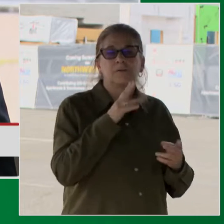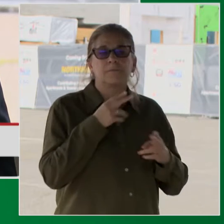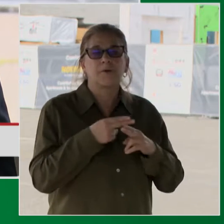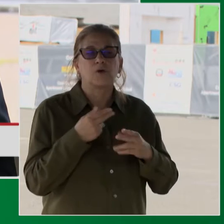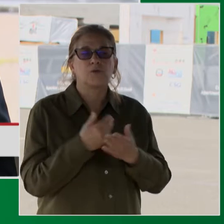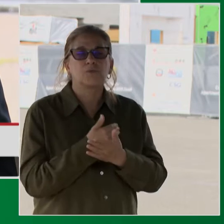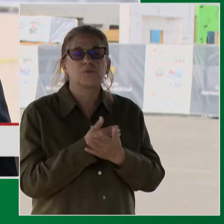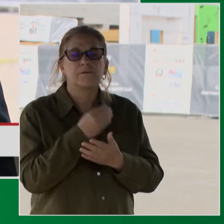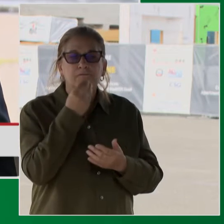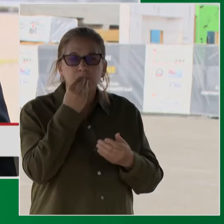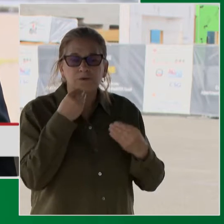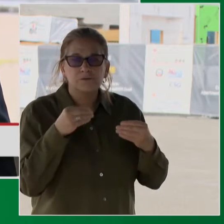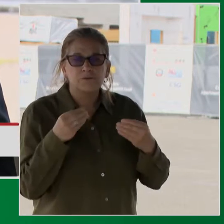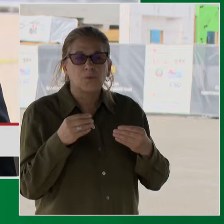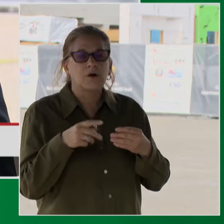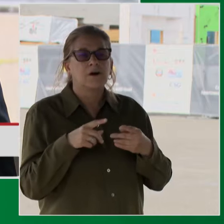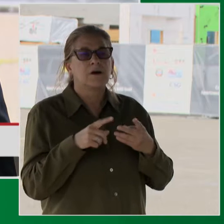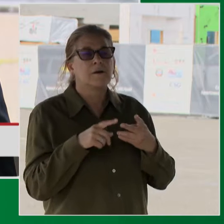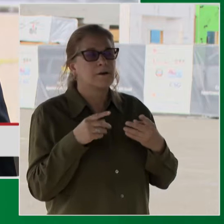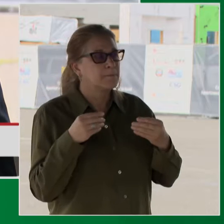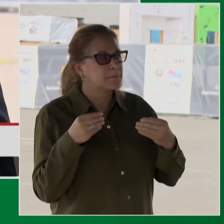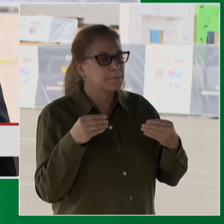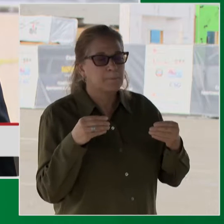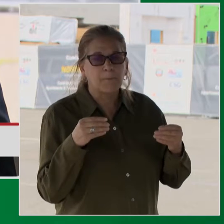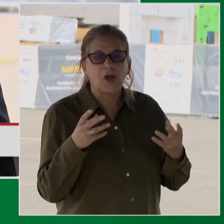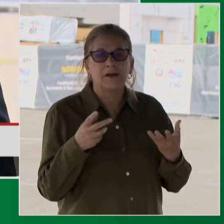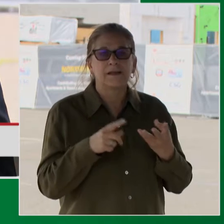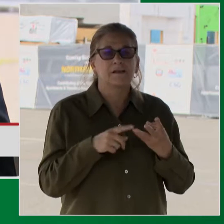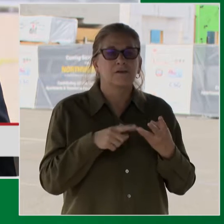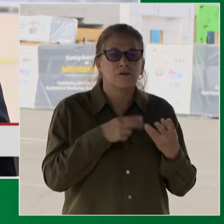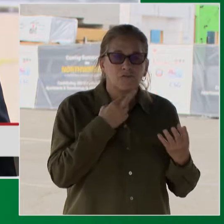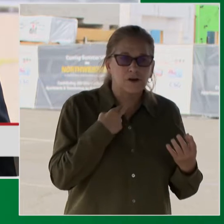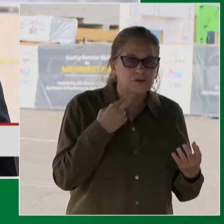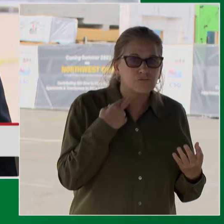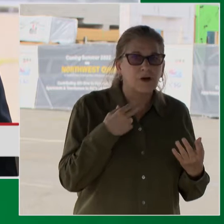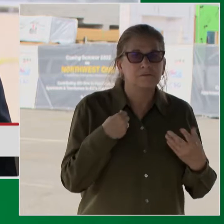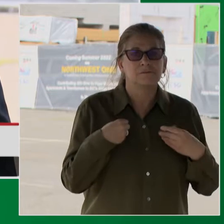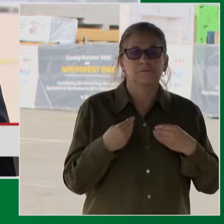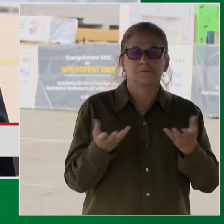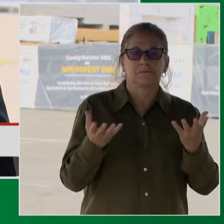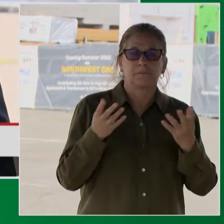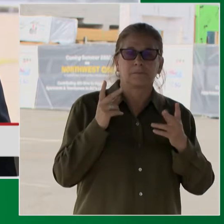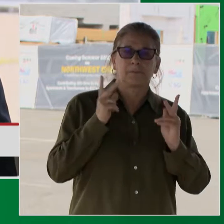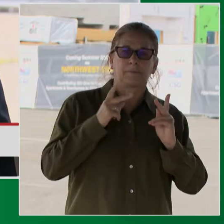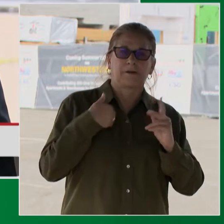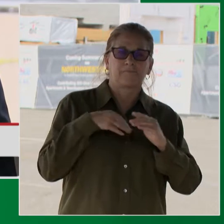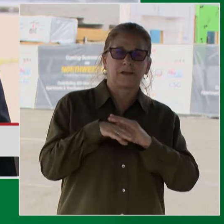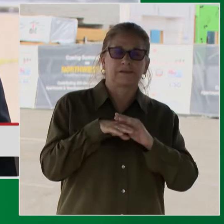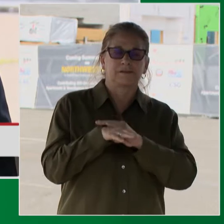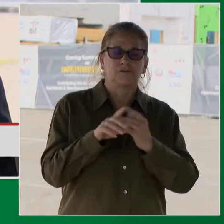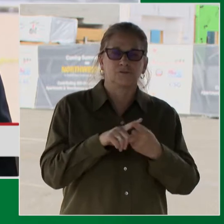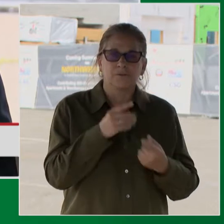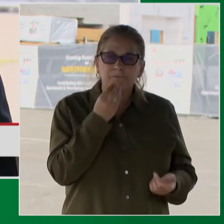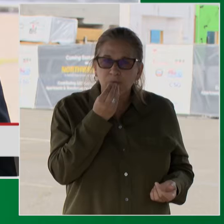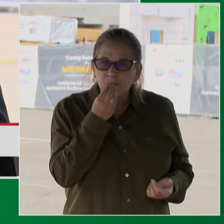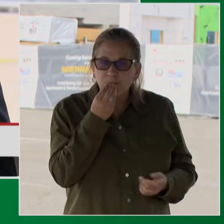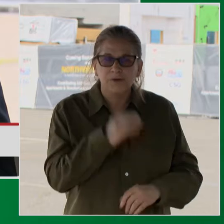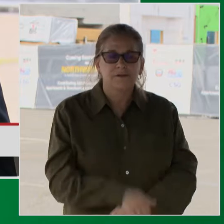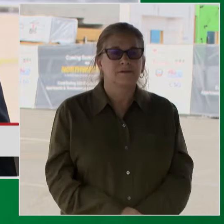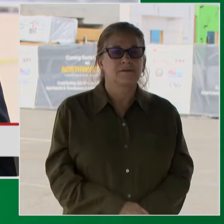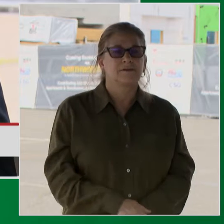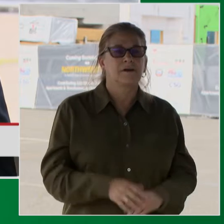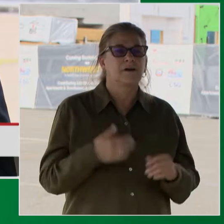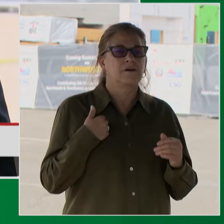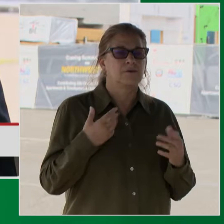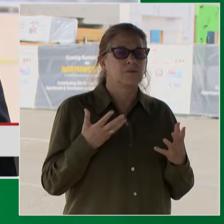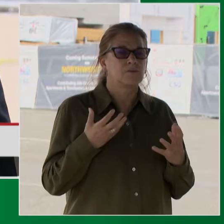restaurants and pharmacies, and we appreciate the opportunity to provide vibrancy to these neighborhoods, to add to the vibrancy for these neighborhoods. So I wanted to